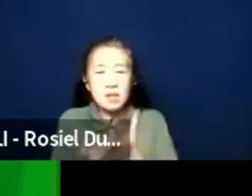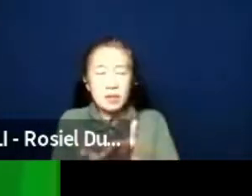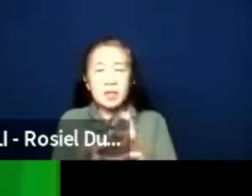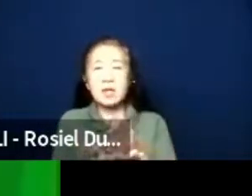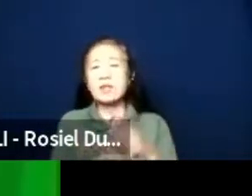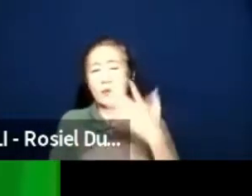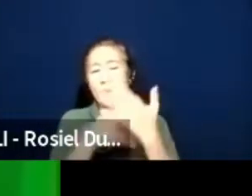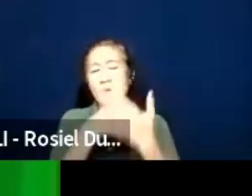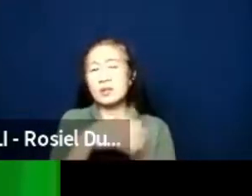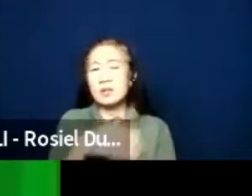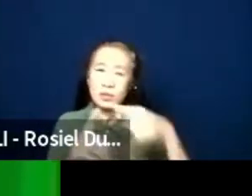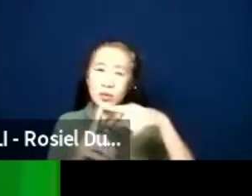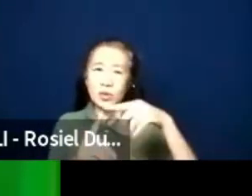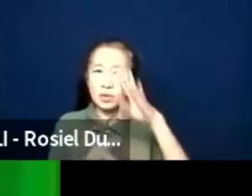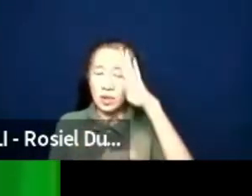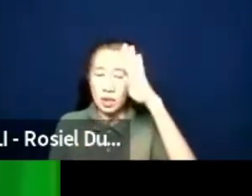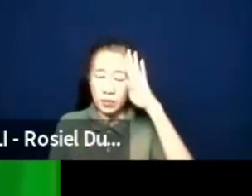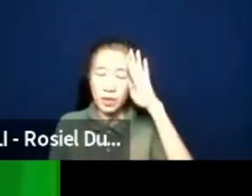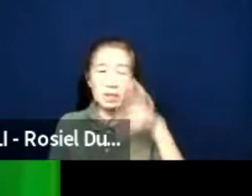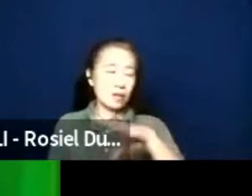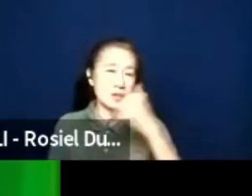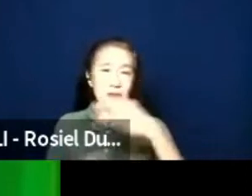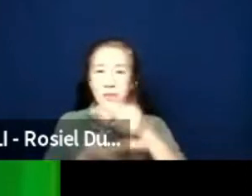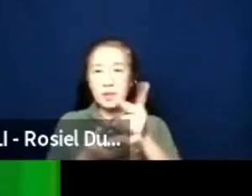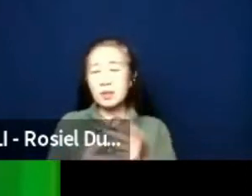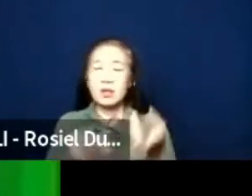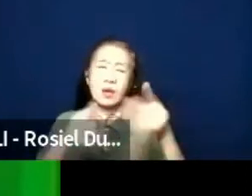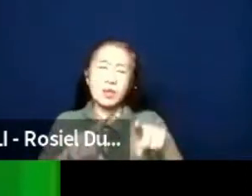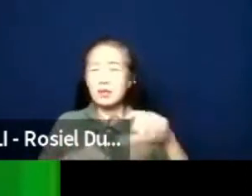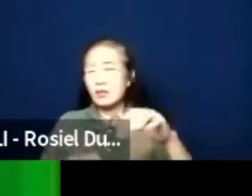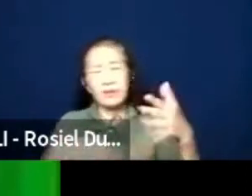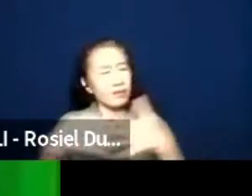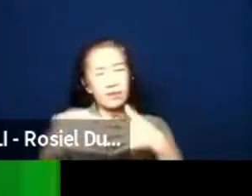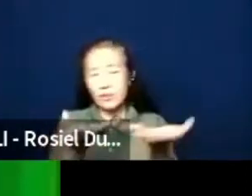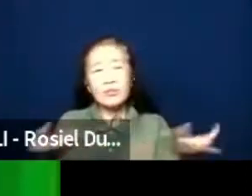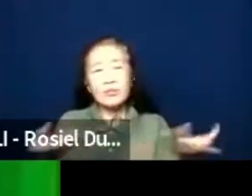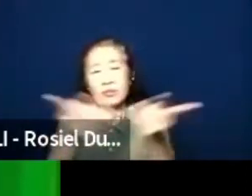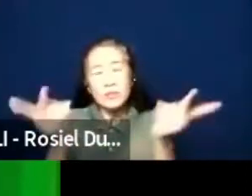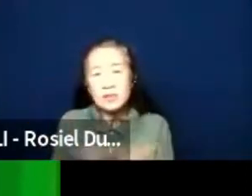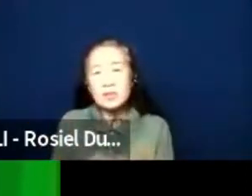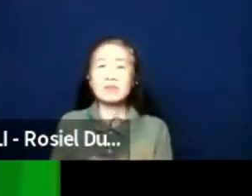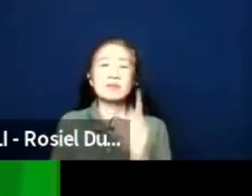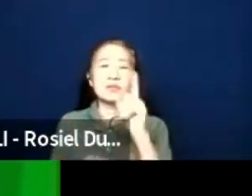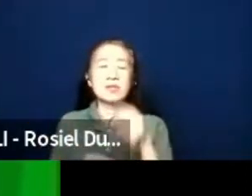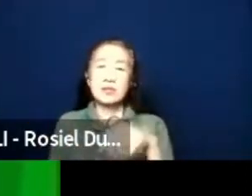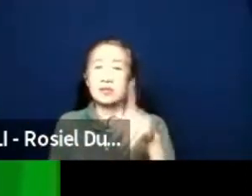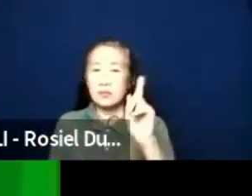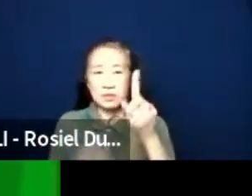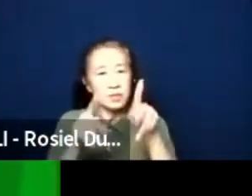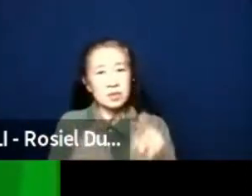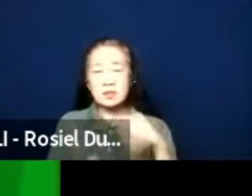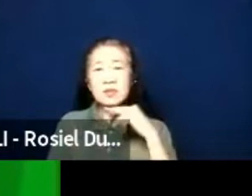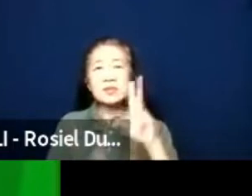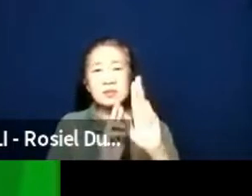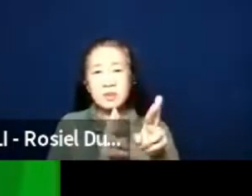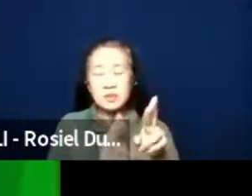brain and other organs. It can happen at Starbucks. It can happen anywhere in the city. It should be almost instantaneous. Someone is not responding. They're